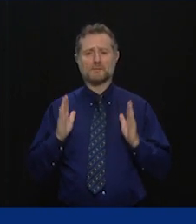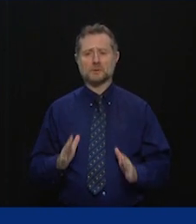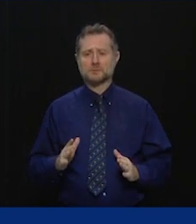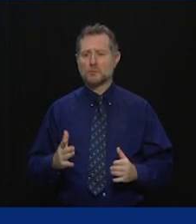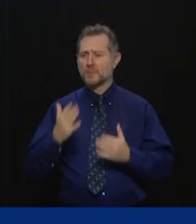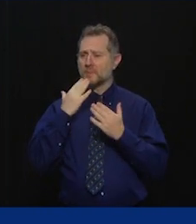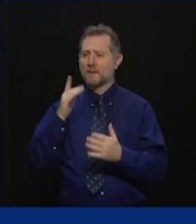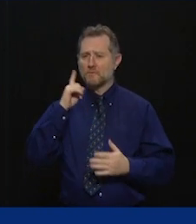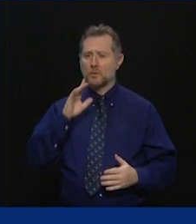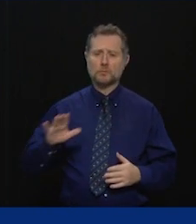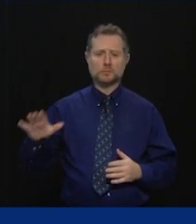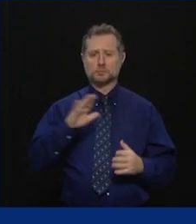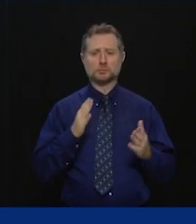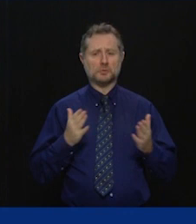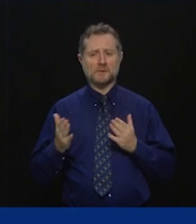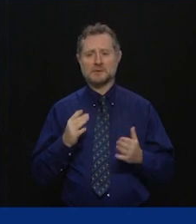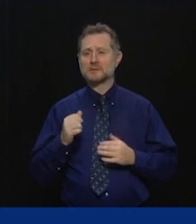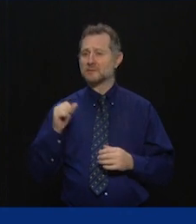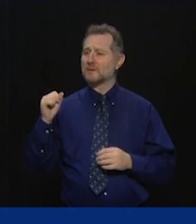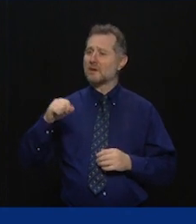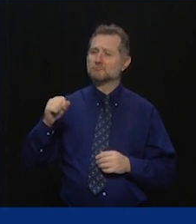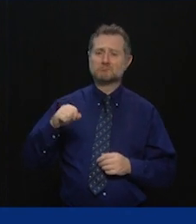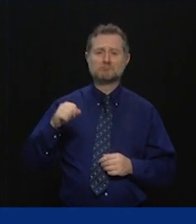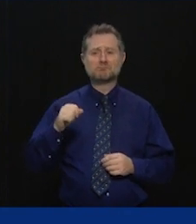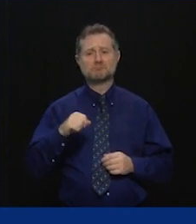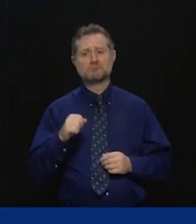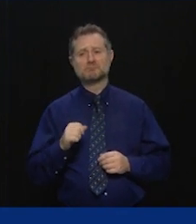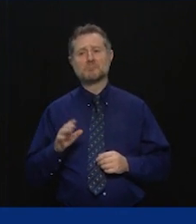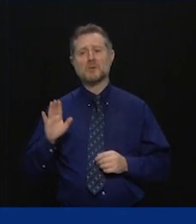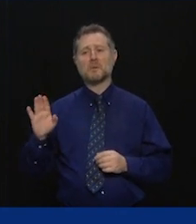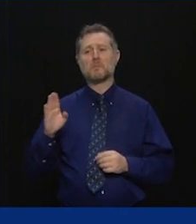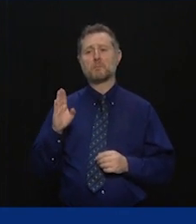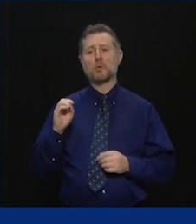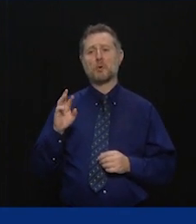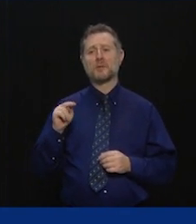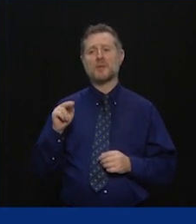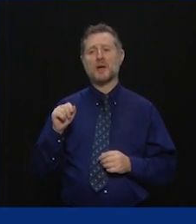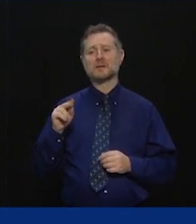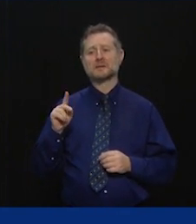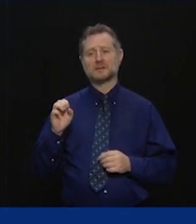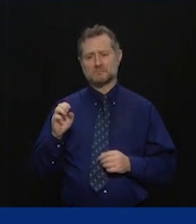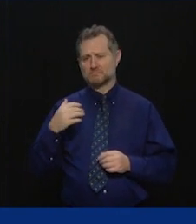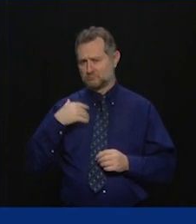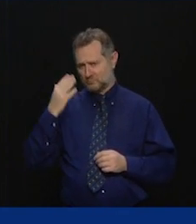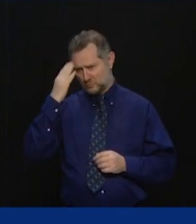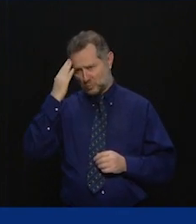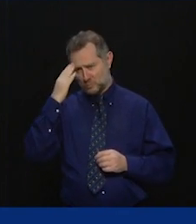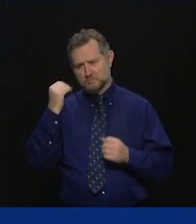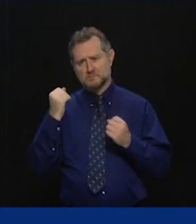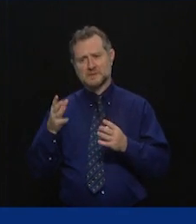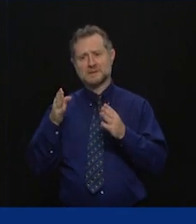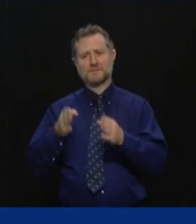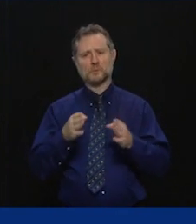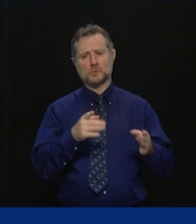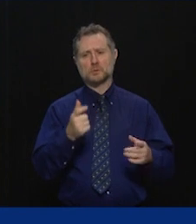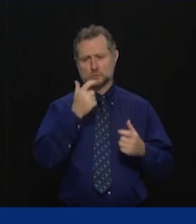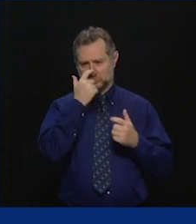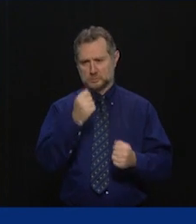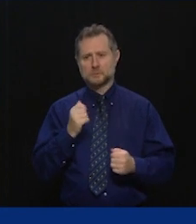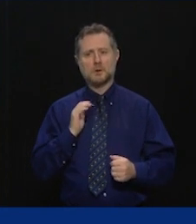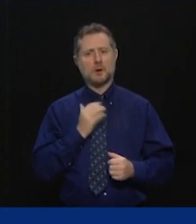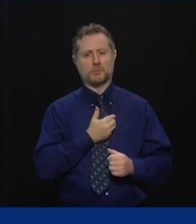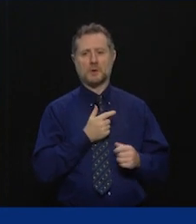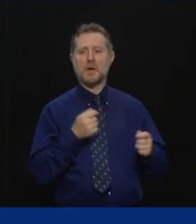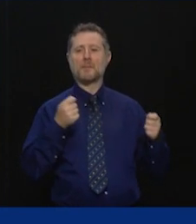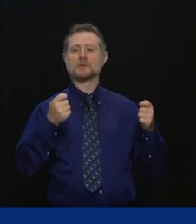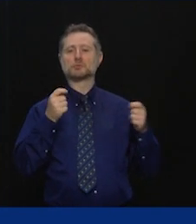service. And yes, Bernadette, I know that there's been a number of individuals interested in joining our administration at all